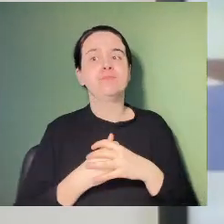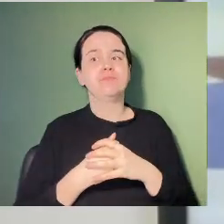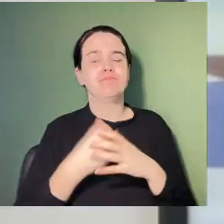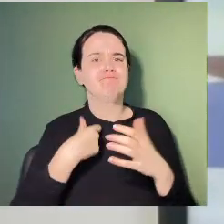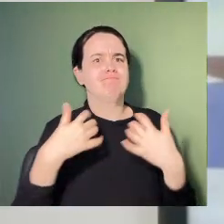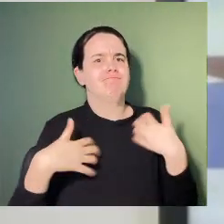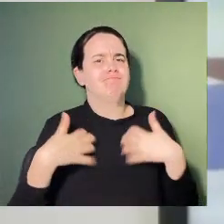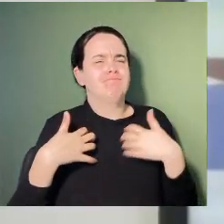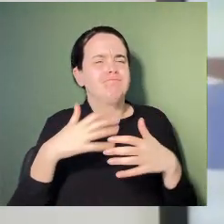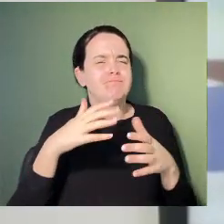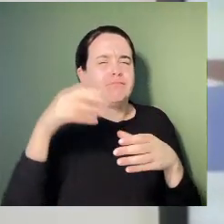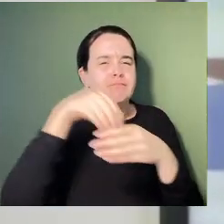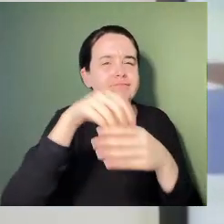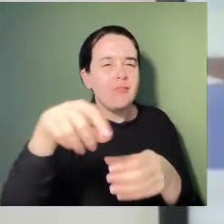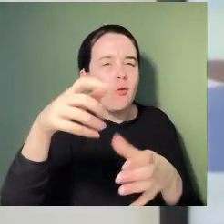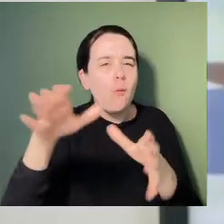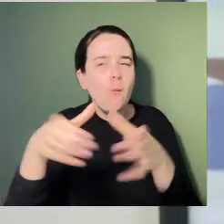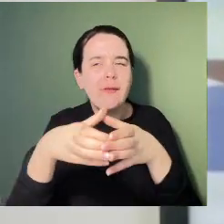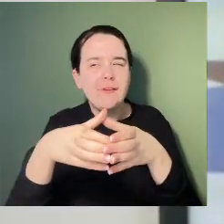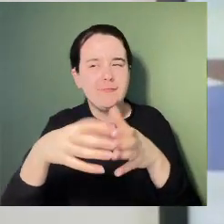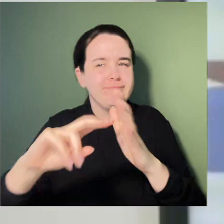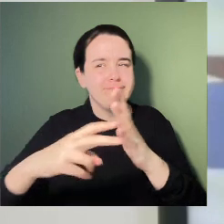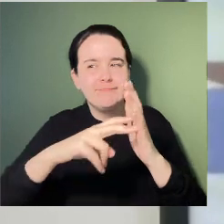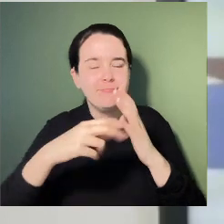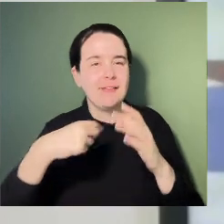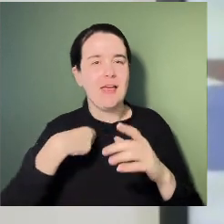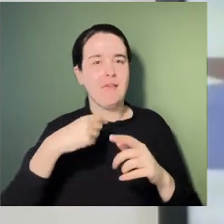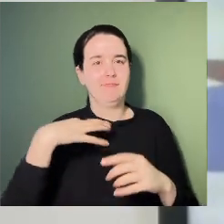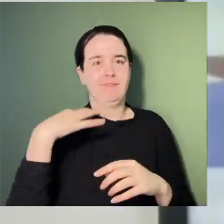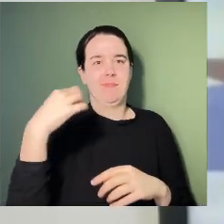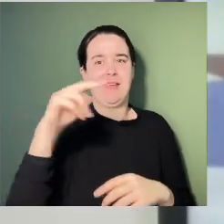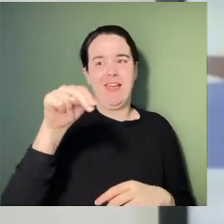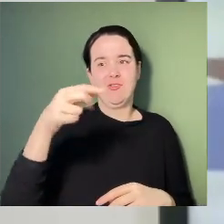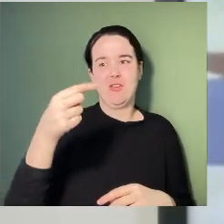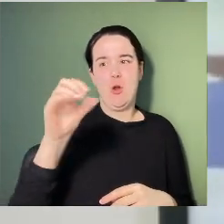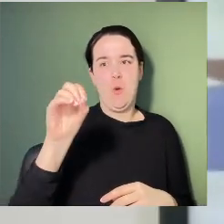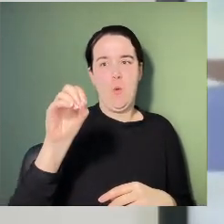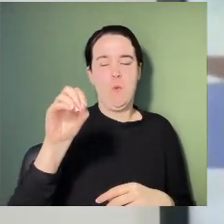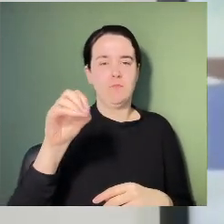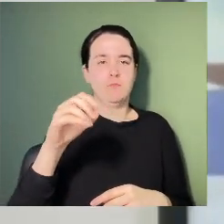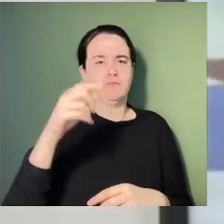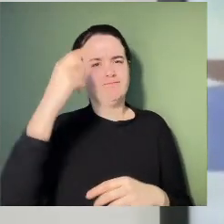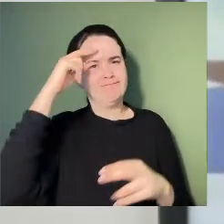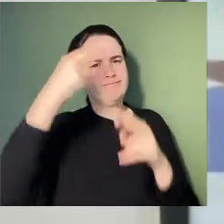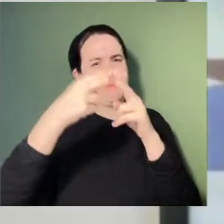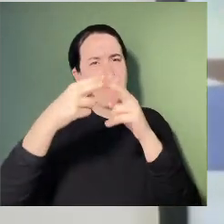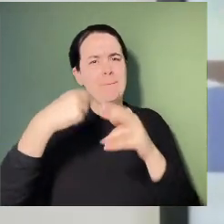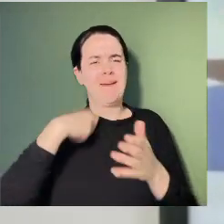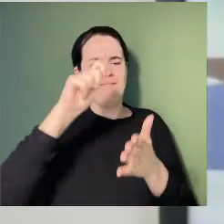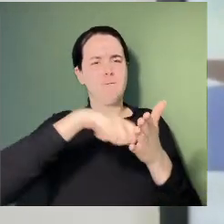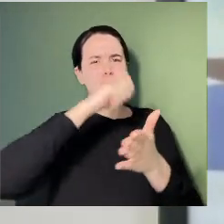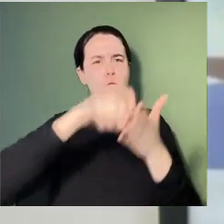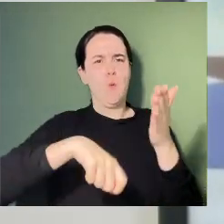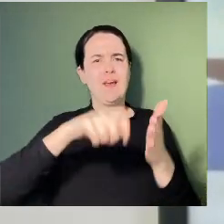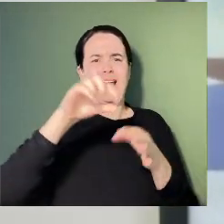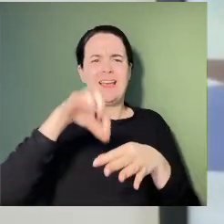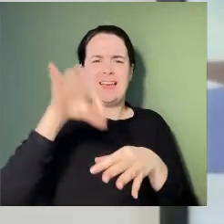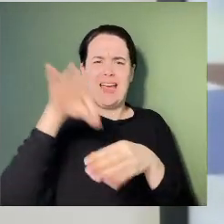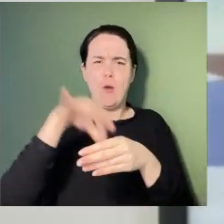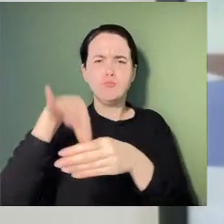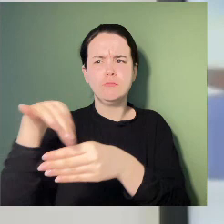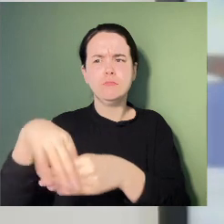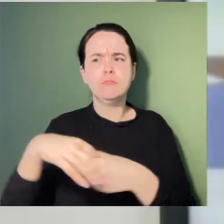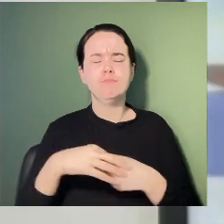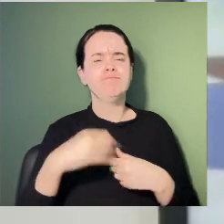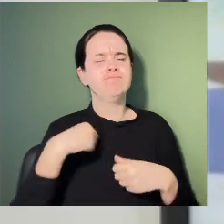The organization that I represent is an NGO called My Vote Counts. And our work is situated in the